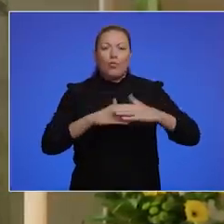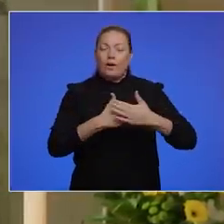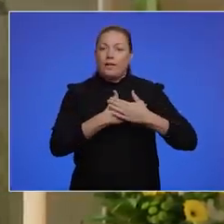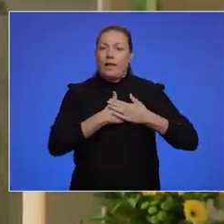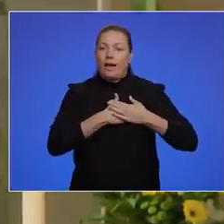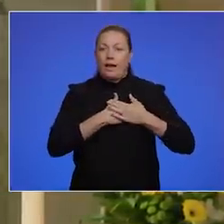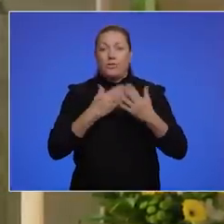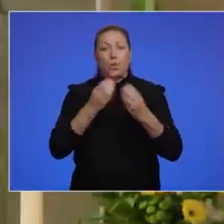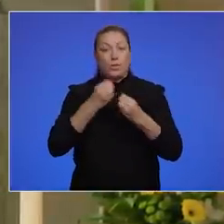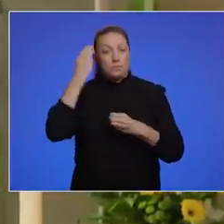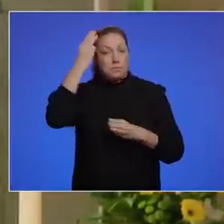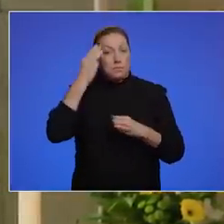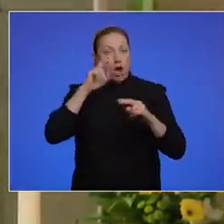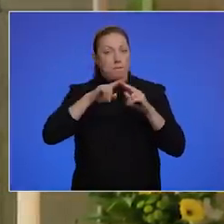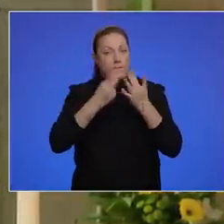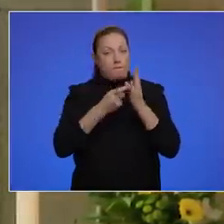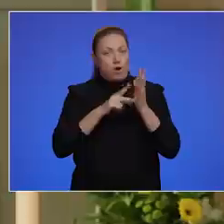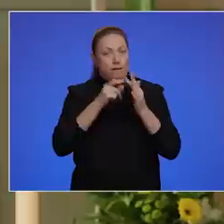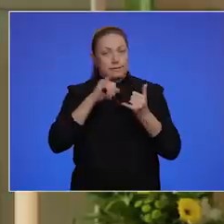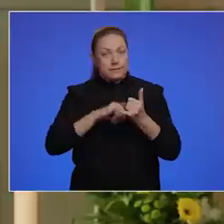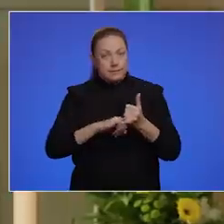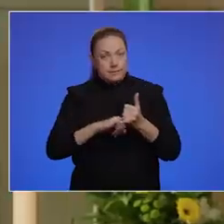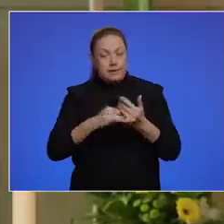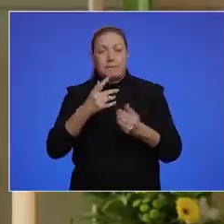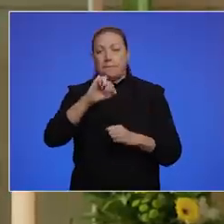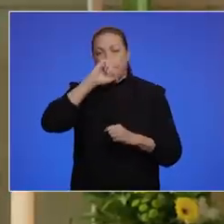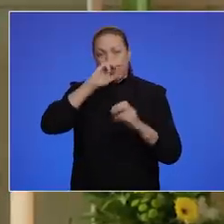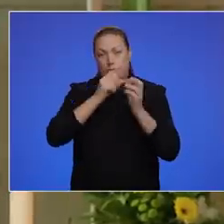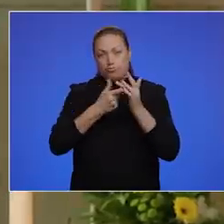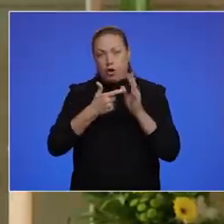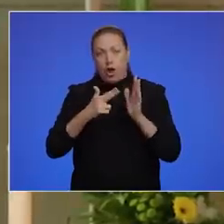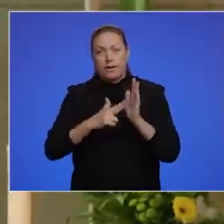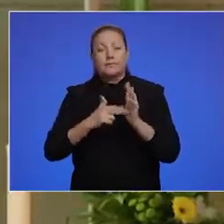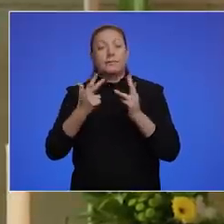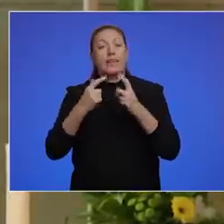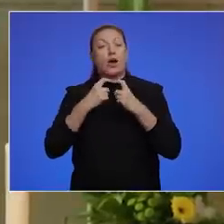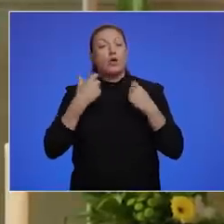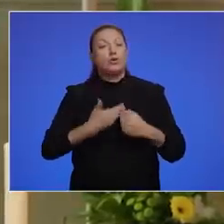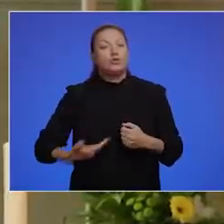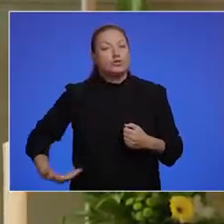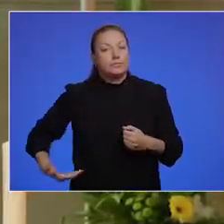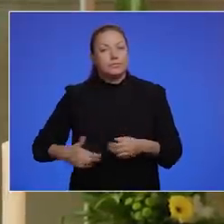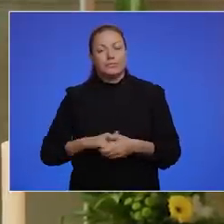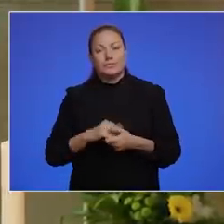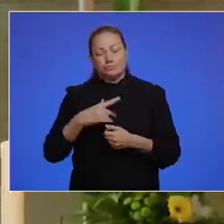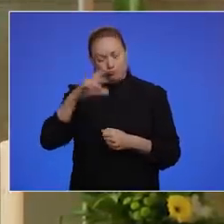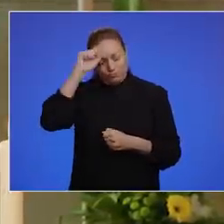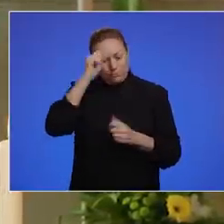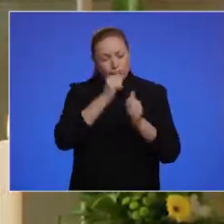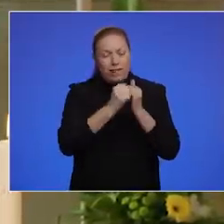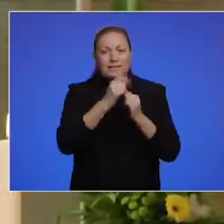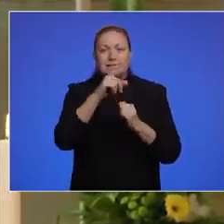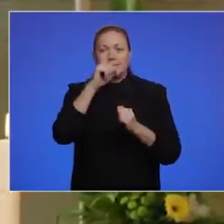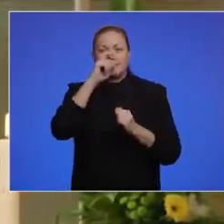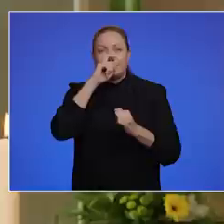of charity Together with Francis our Pope and Brian our Bishop and all the clergy Remember also our brothers and sisters